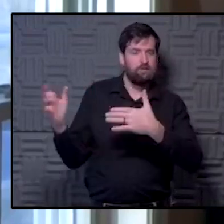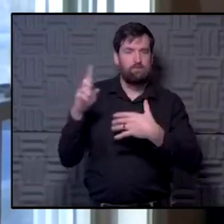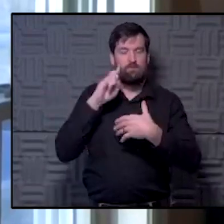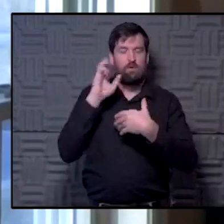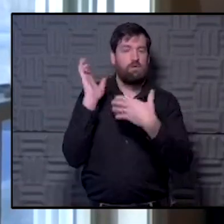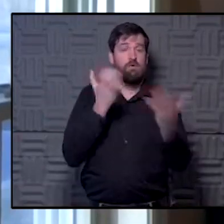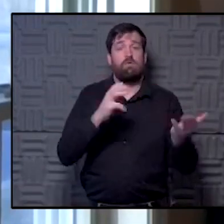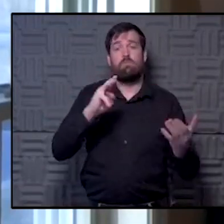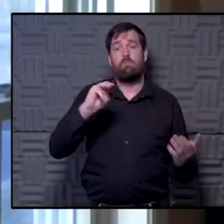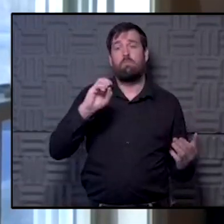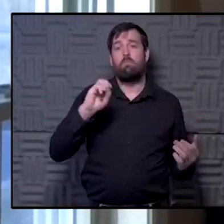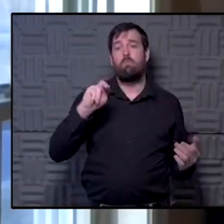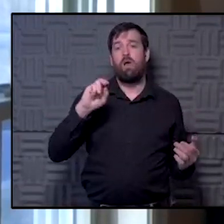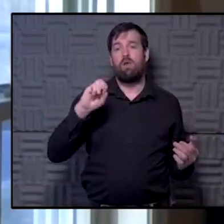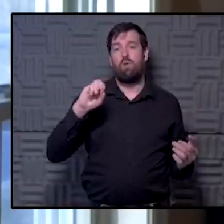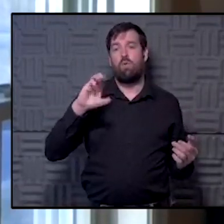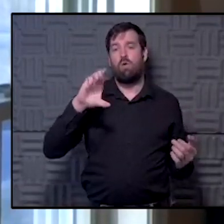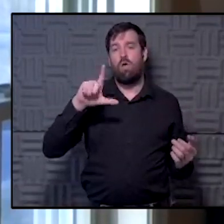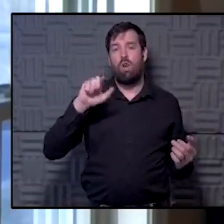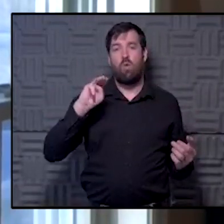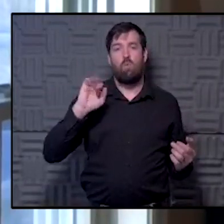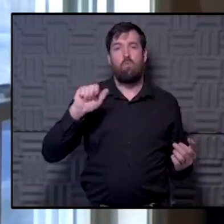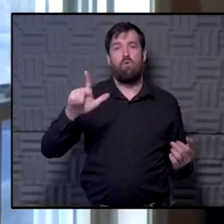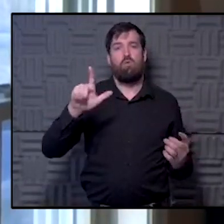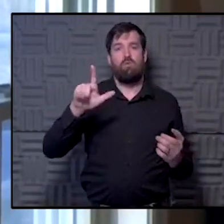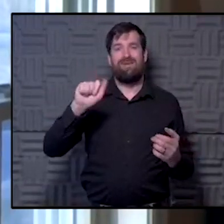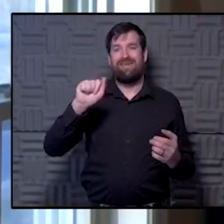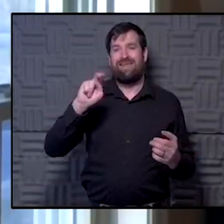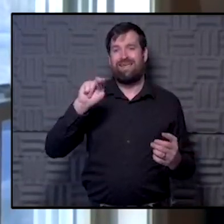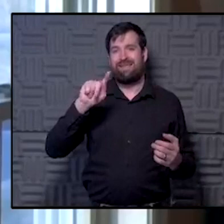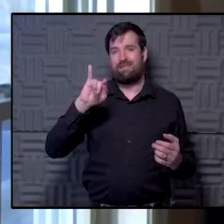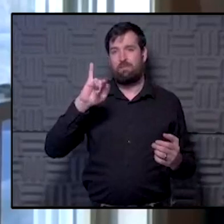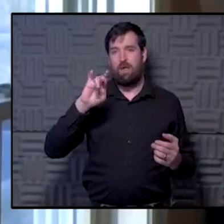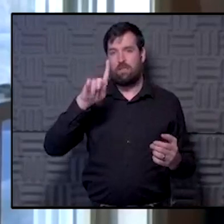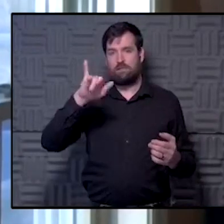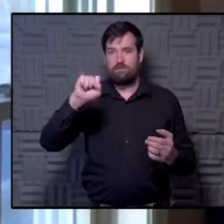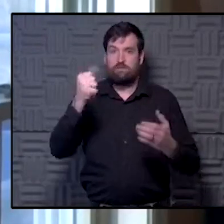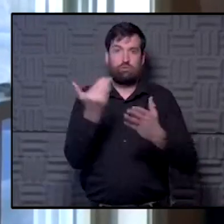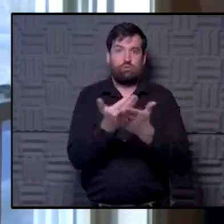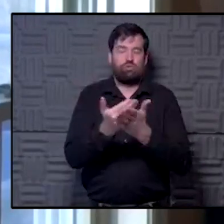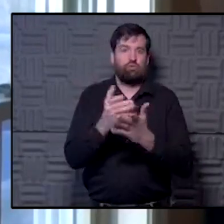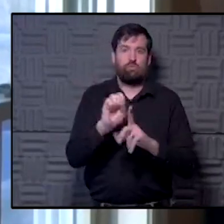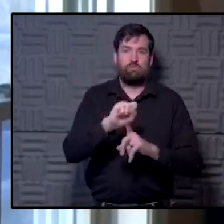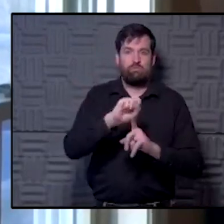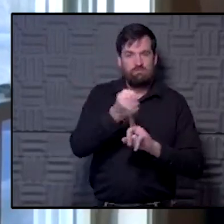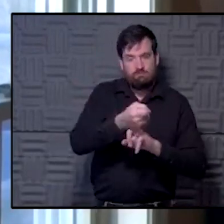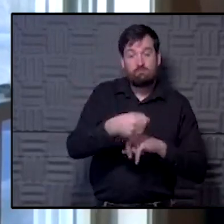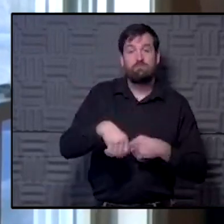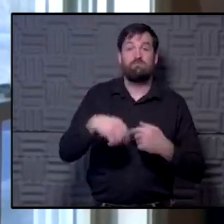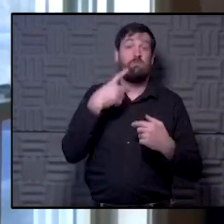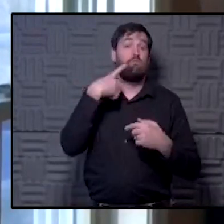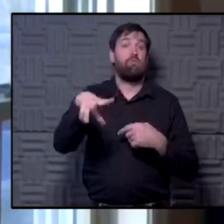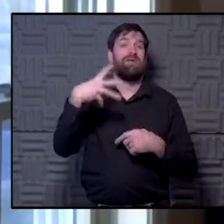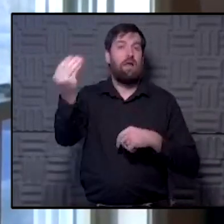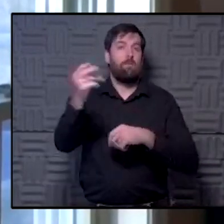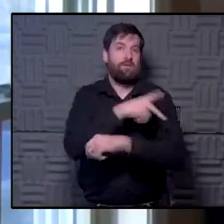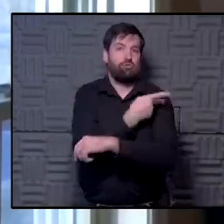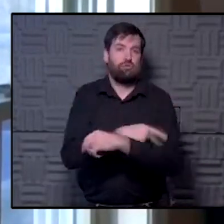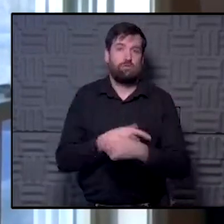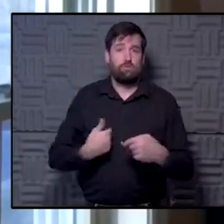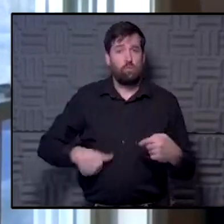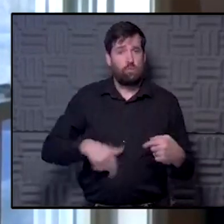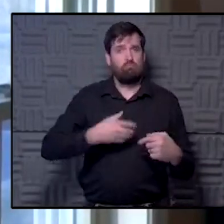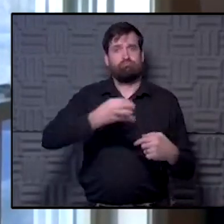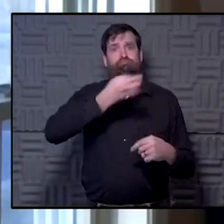monoclonal antibodies in different settings. It was a newer therapy that was for outpatients, and we're very good at